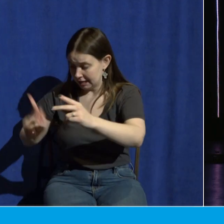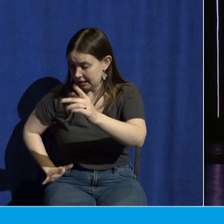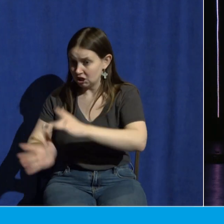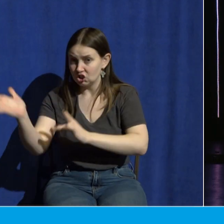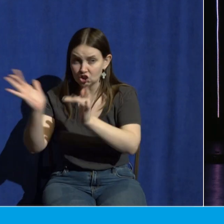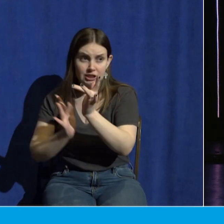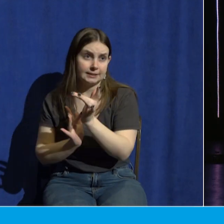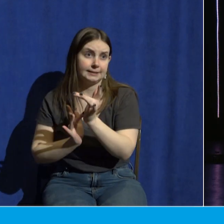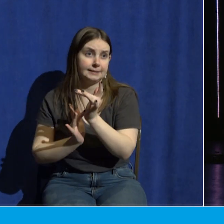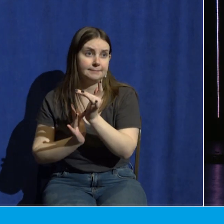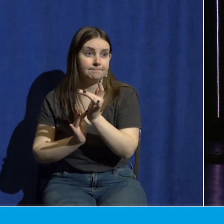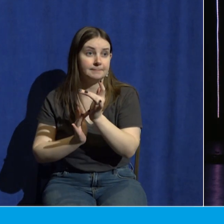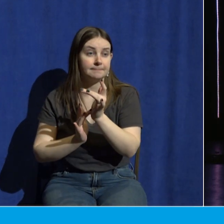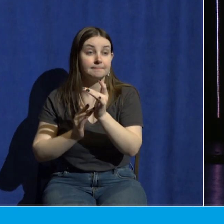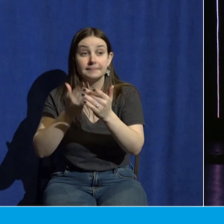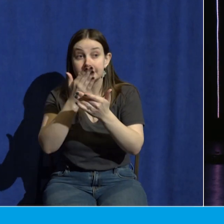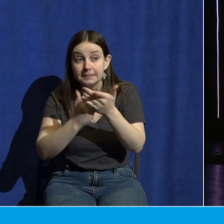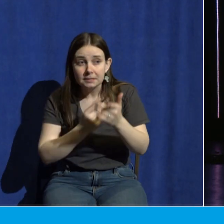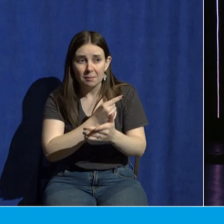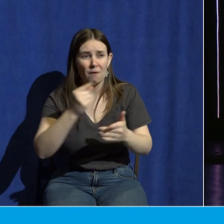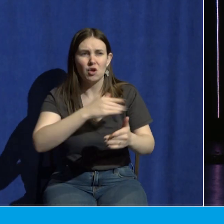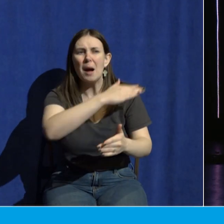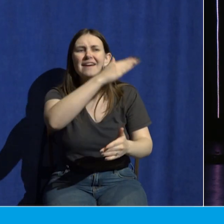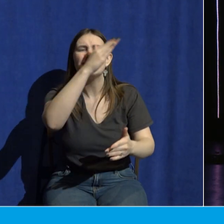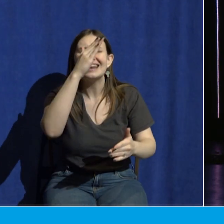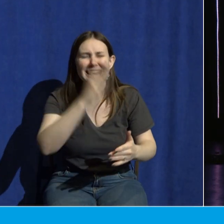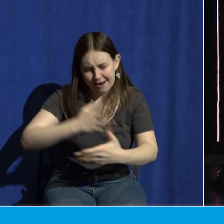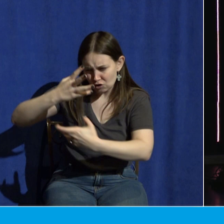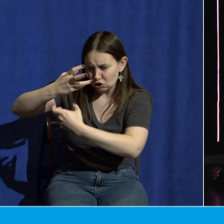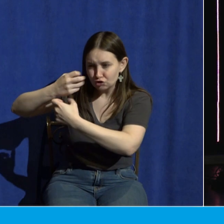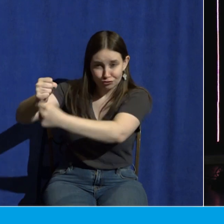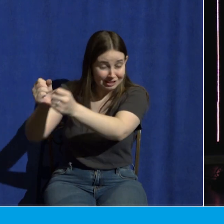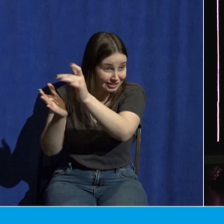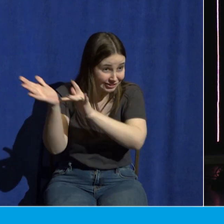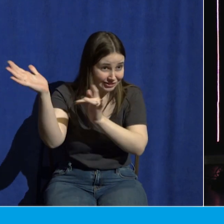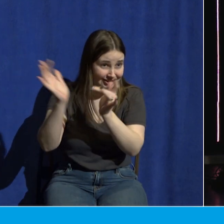Some of you who've never put your faith in King Jesus.